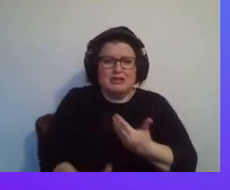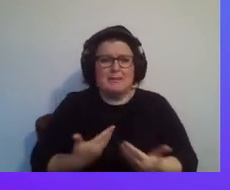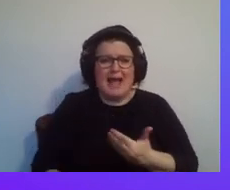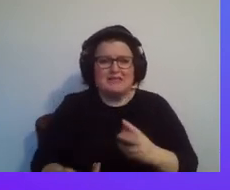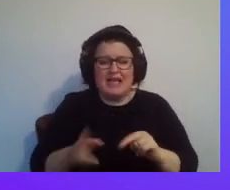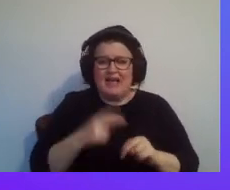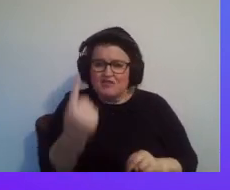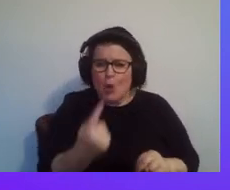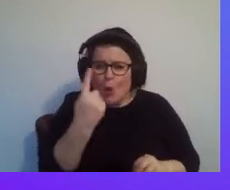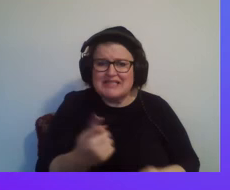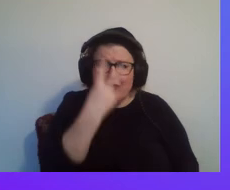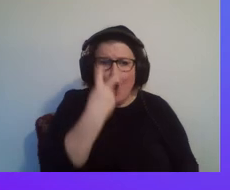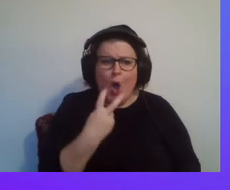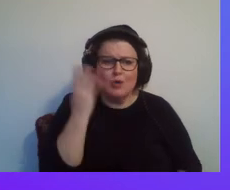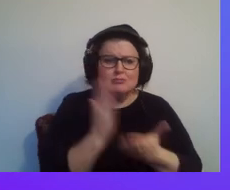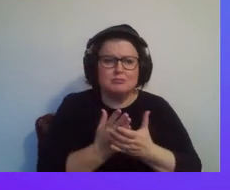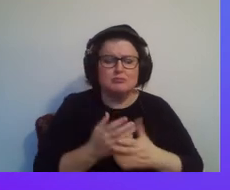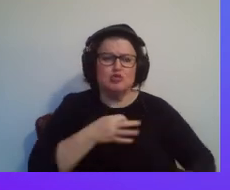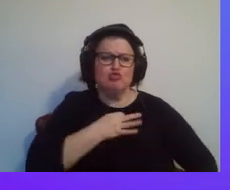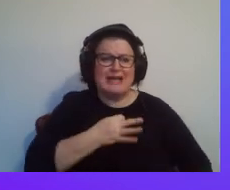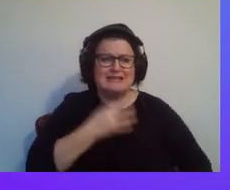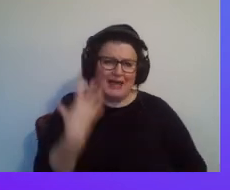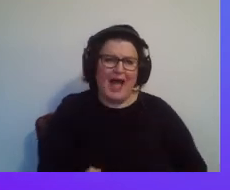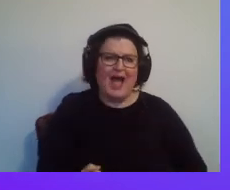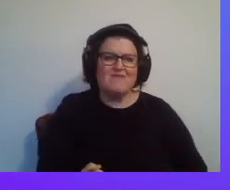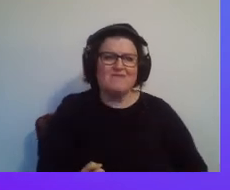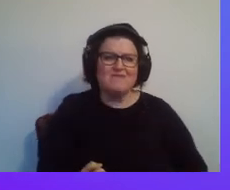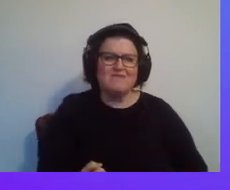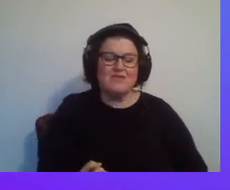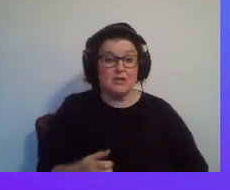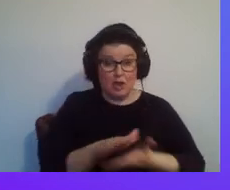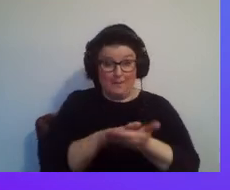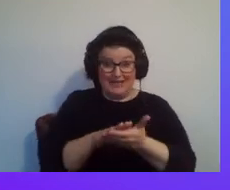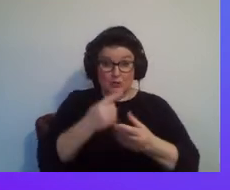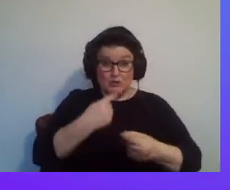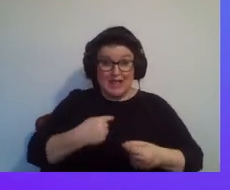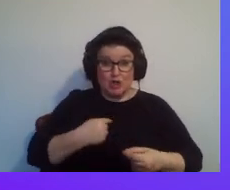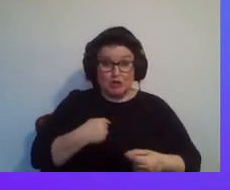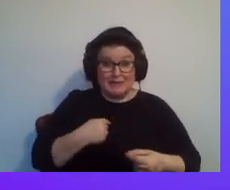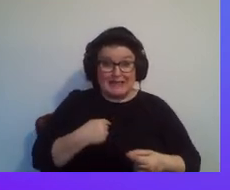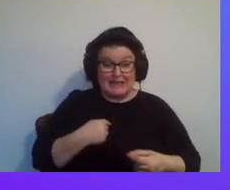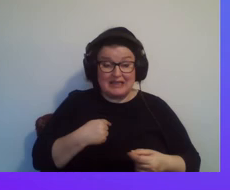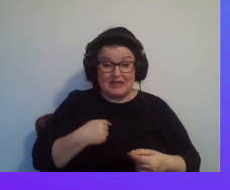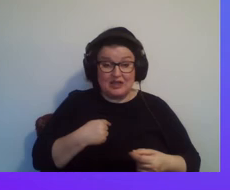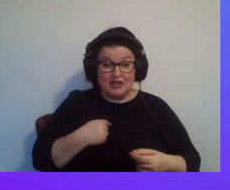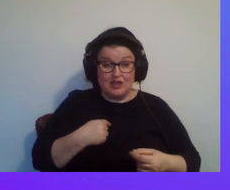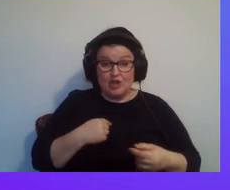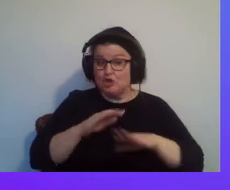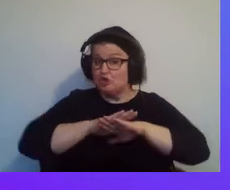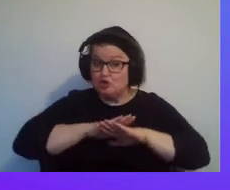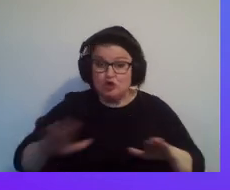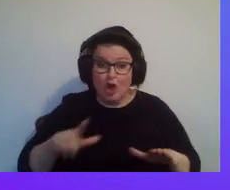I don't want my parents-in-law to get it. So what you're saying is that it isn't